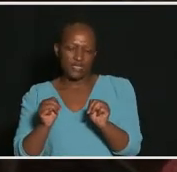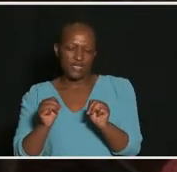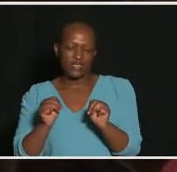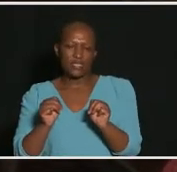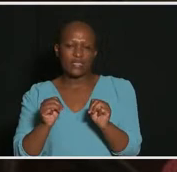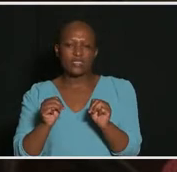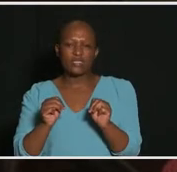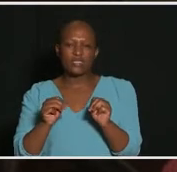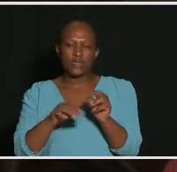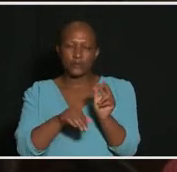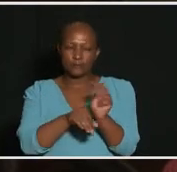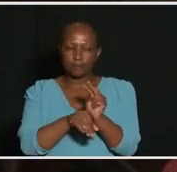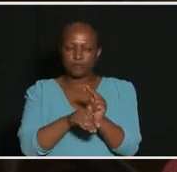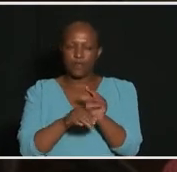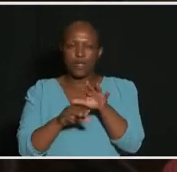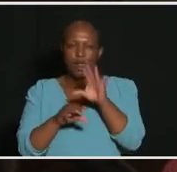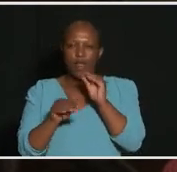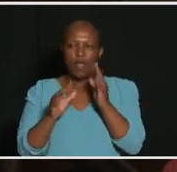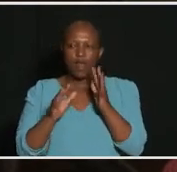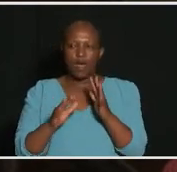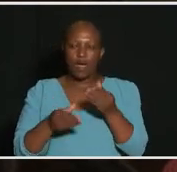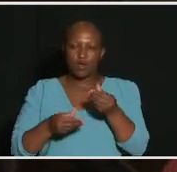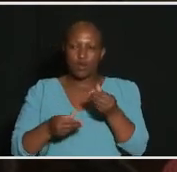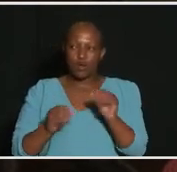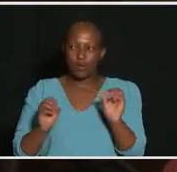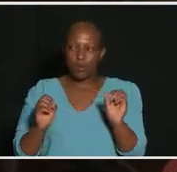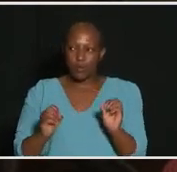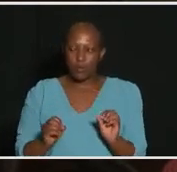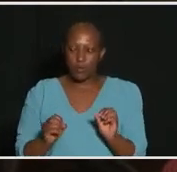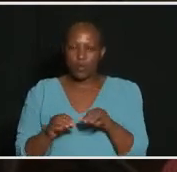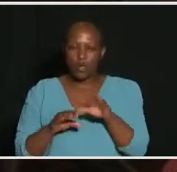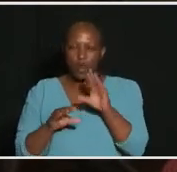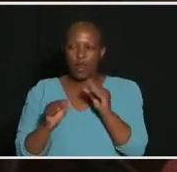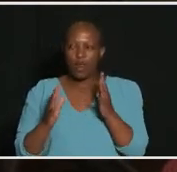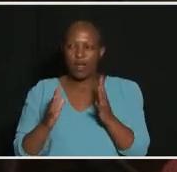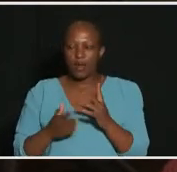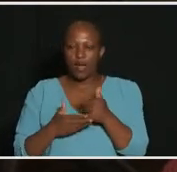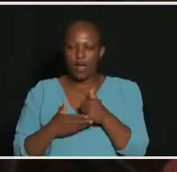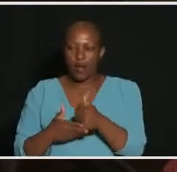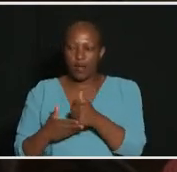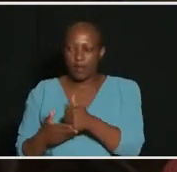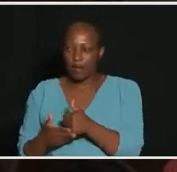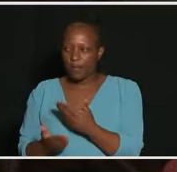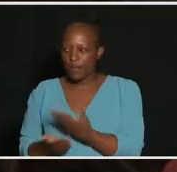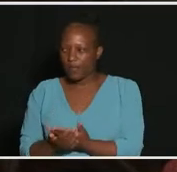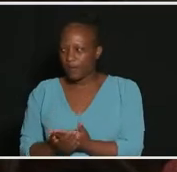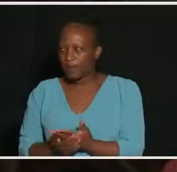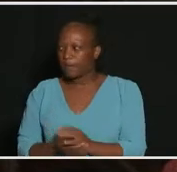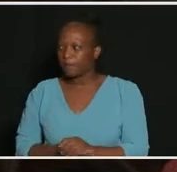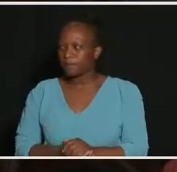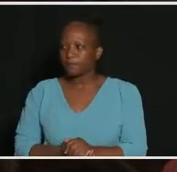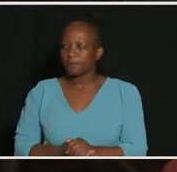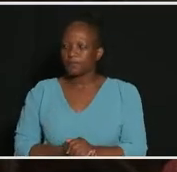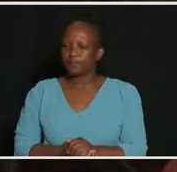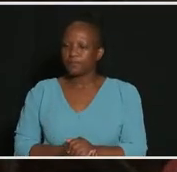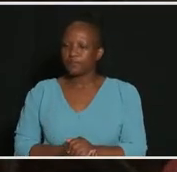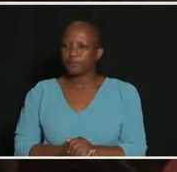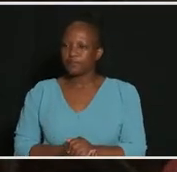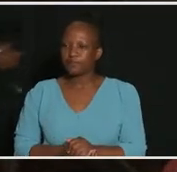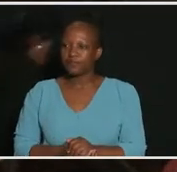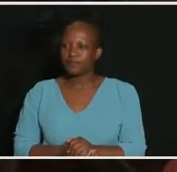Learners to ensure such Learners are assisted as pet loss for this requirement is critical